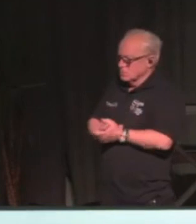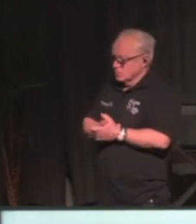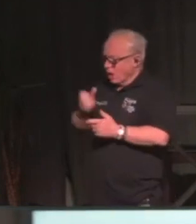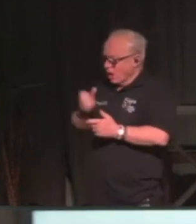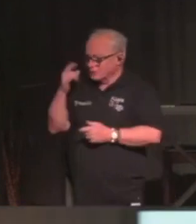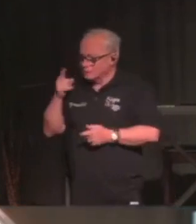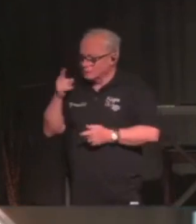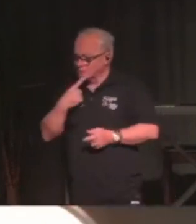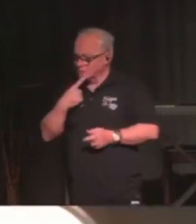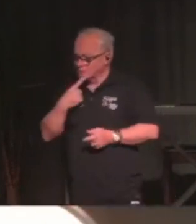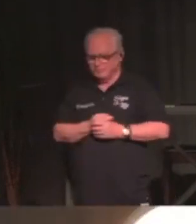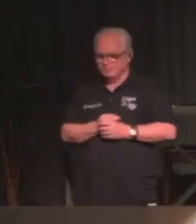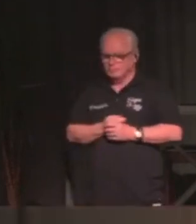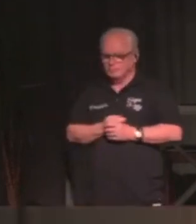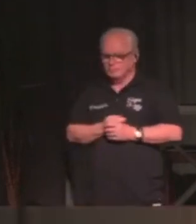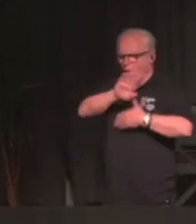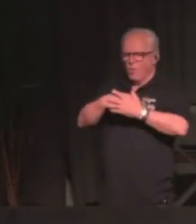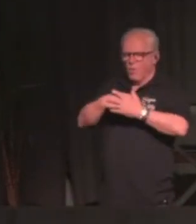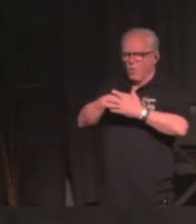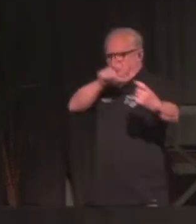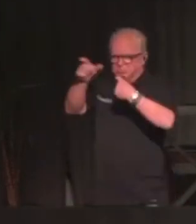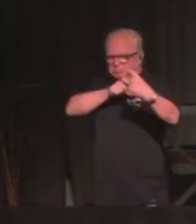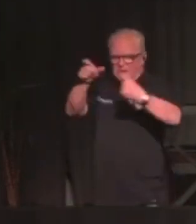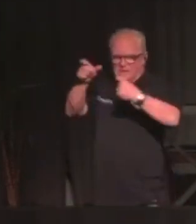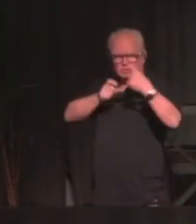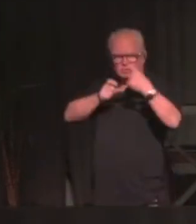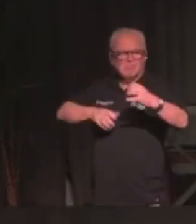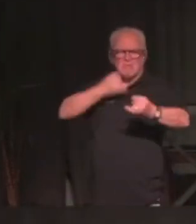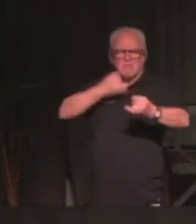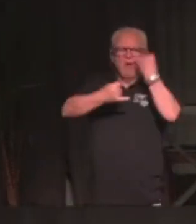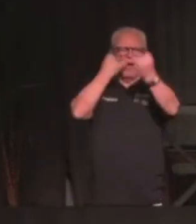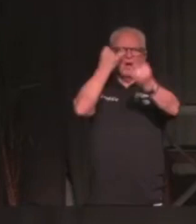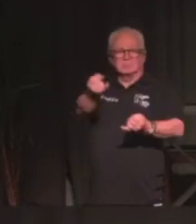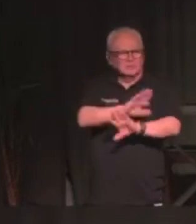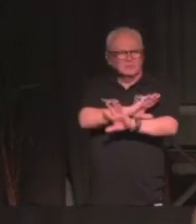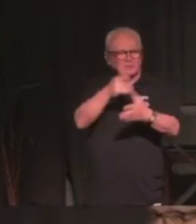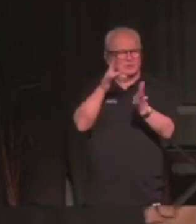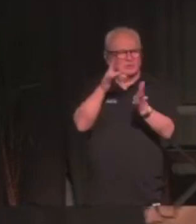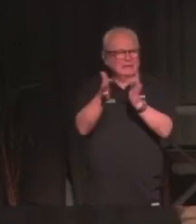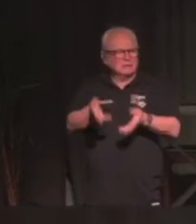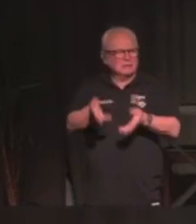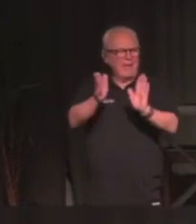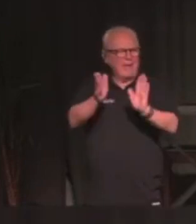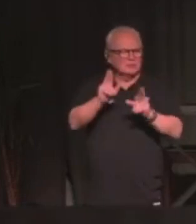Do you understand what I'm saying? All that fighting and arguing, if we would, that's not the Jesus way.